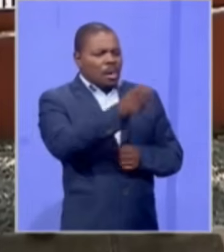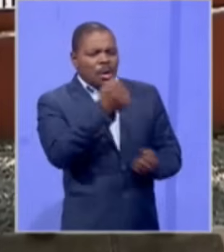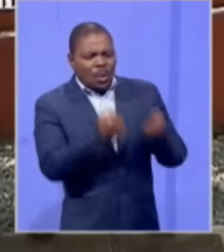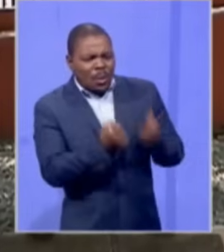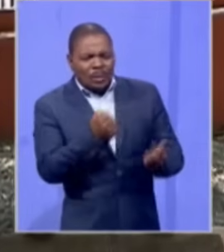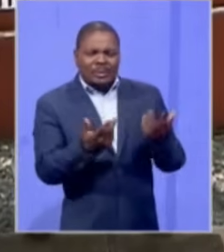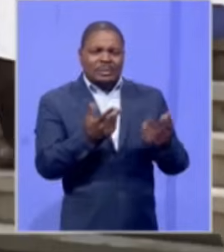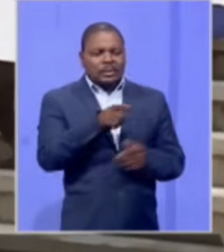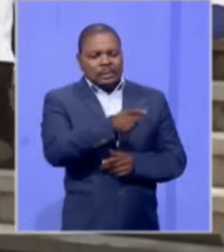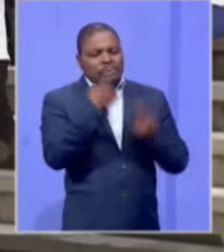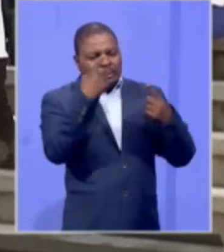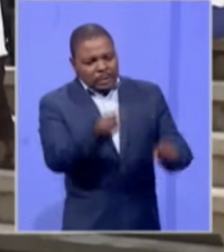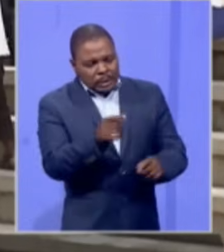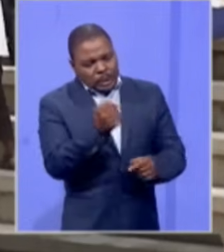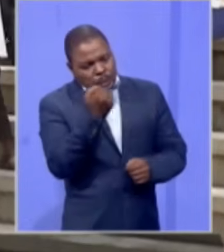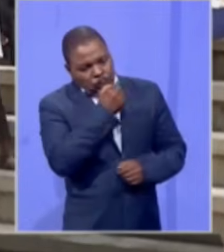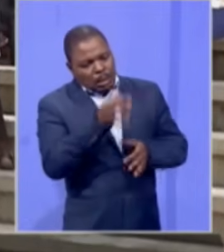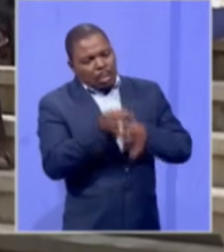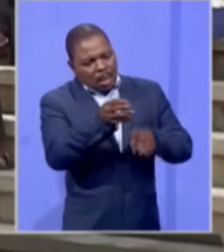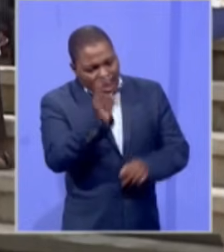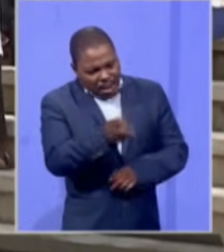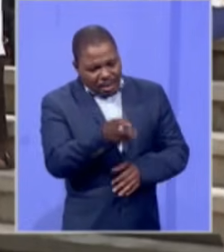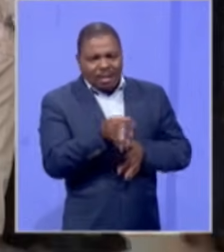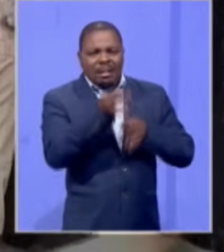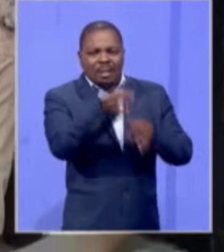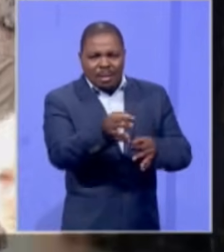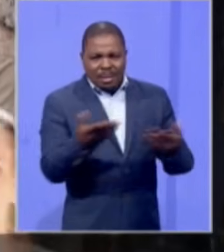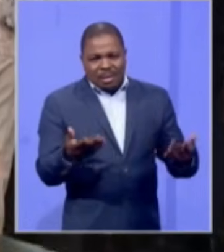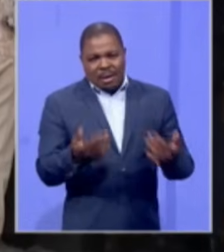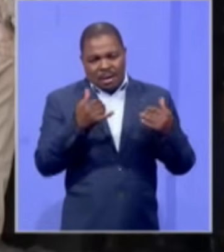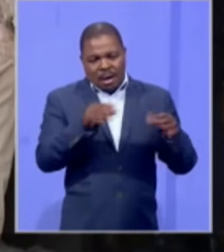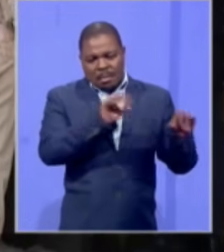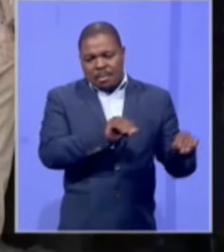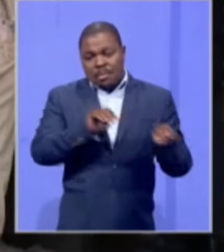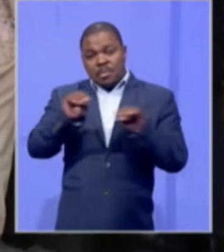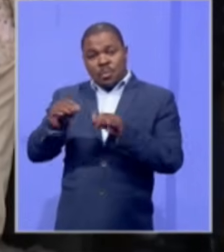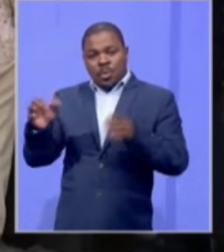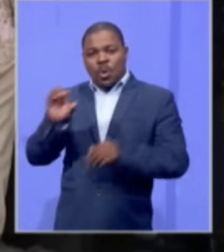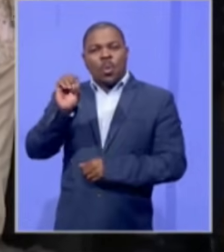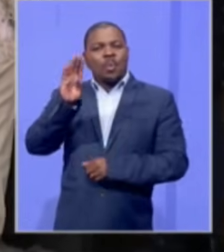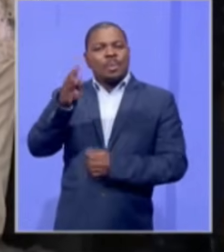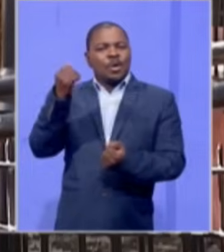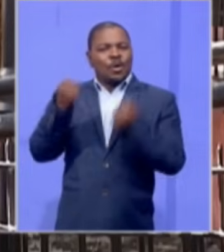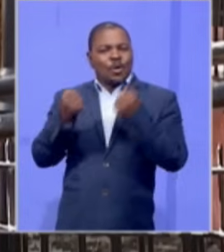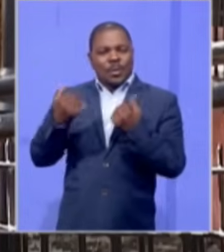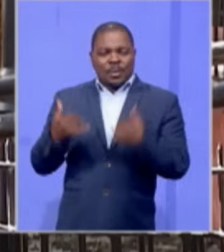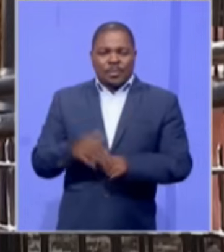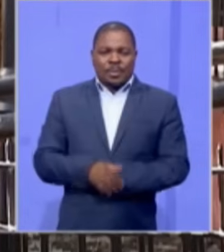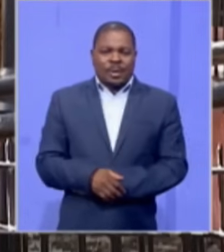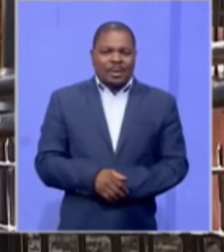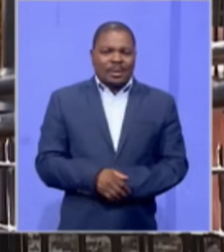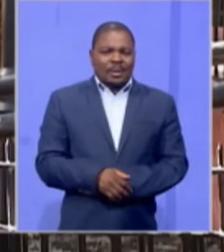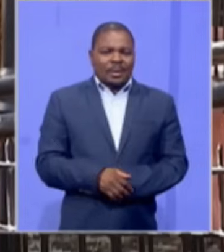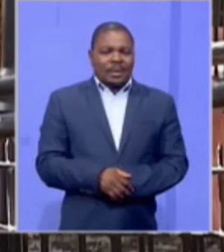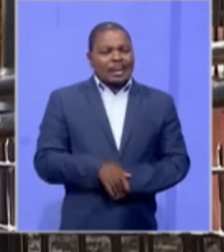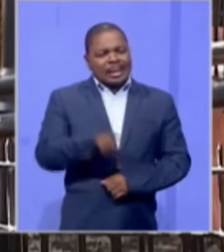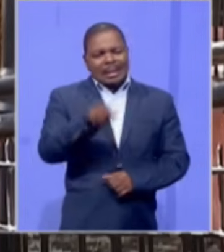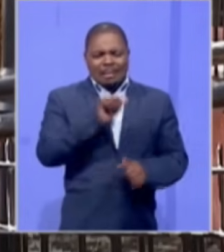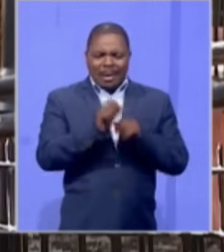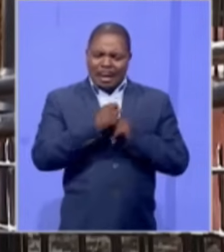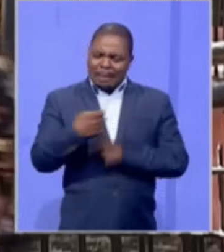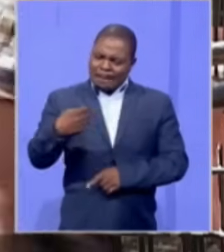thwe batle hosane. Tshepong jwale e se e sebeletsa lekgotleng la magistrata wa Bloemfontein. Why ba sa re romele di SMS